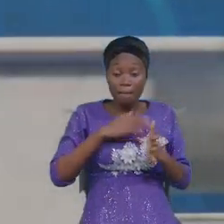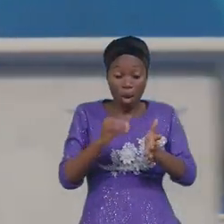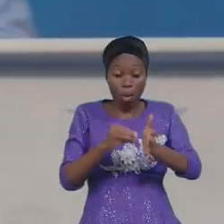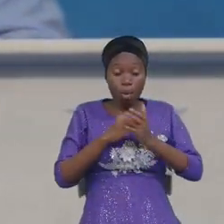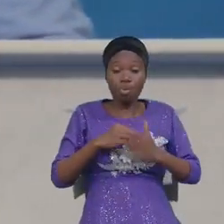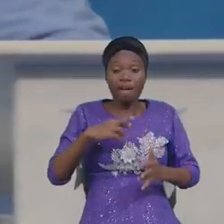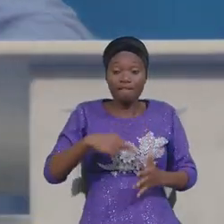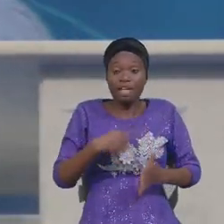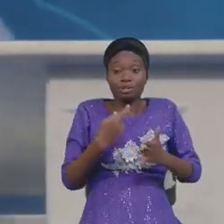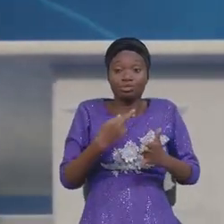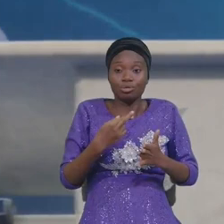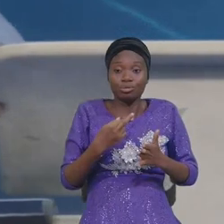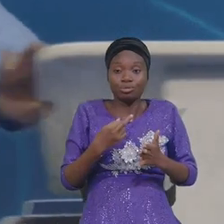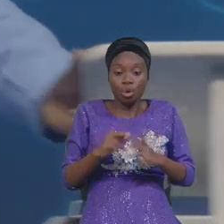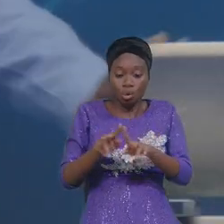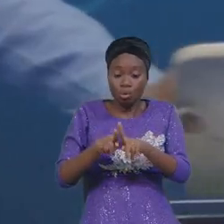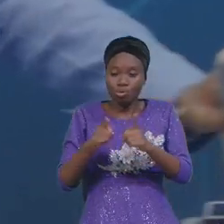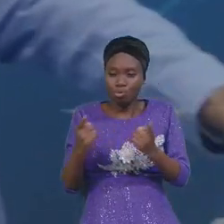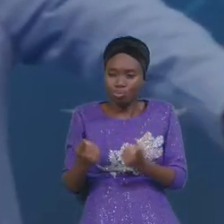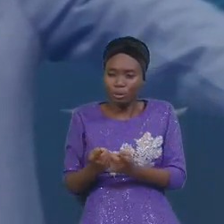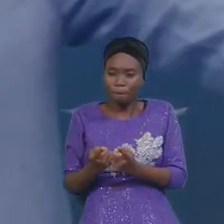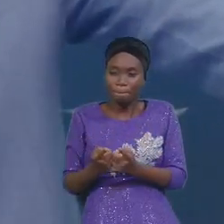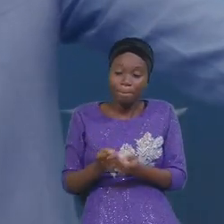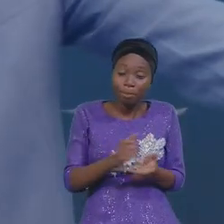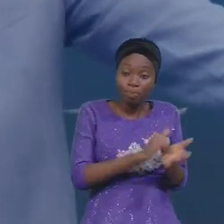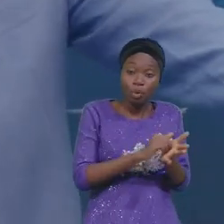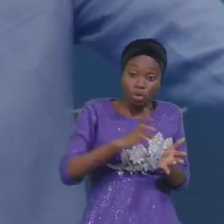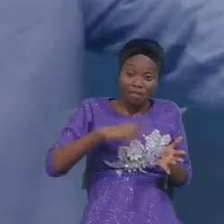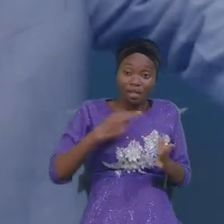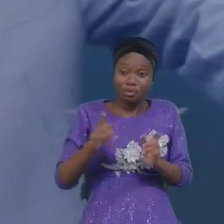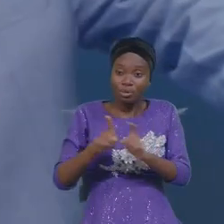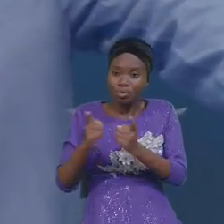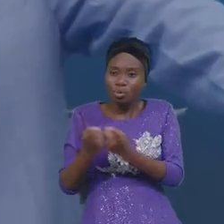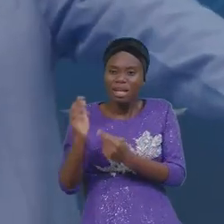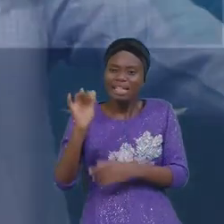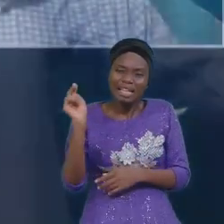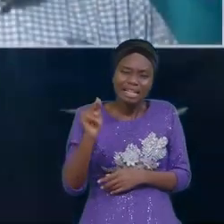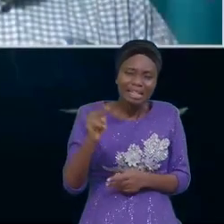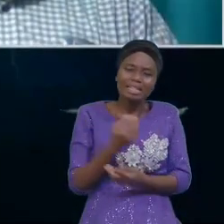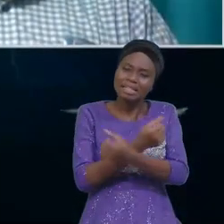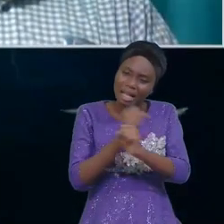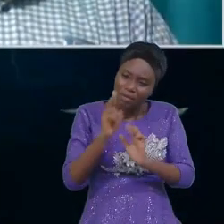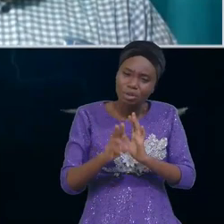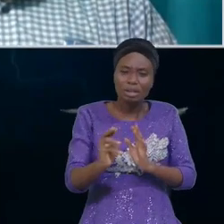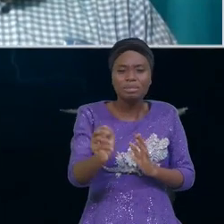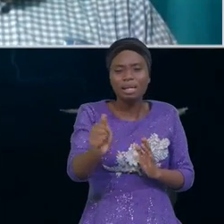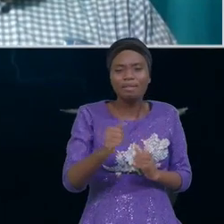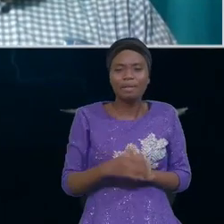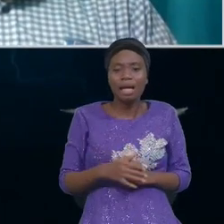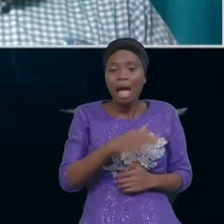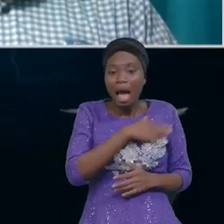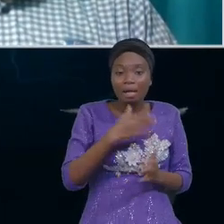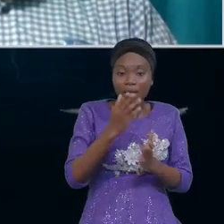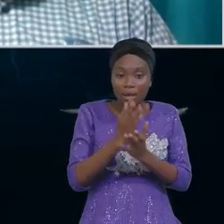religious guru. Those religious gurus, they need salvation themselves. And somebody does not